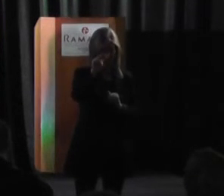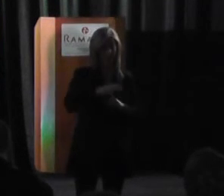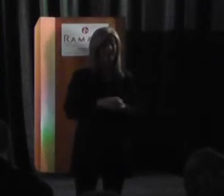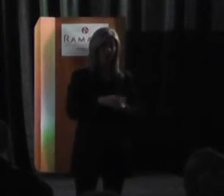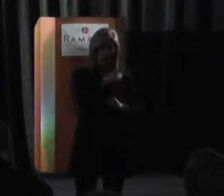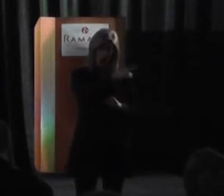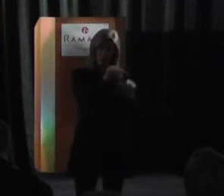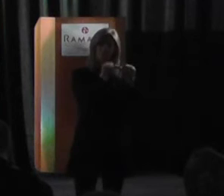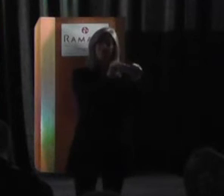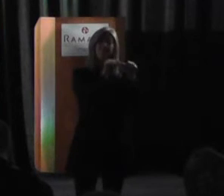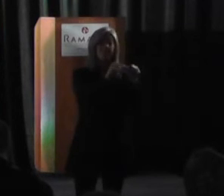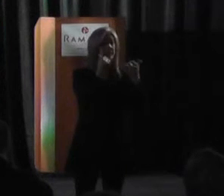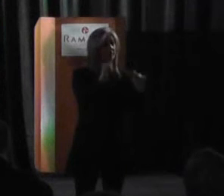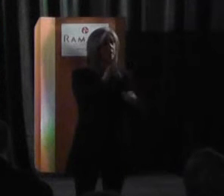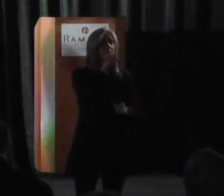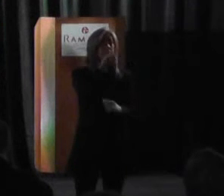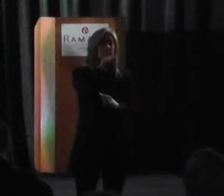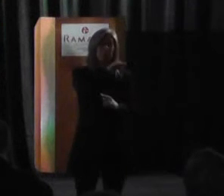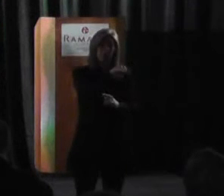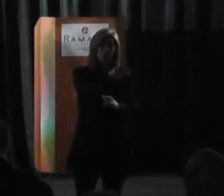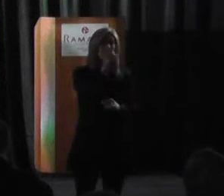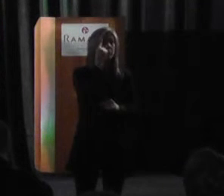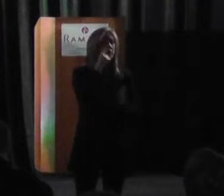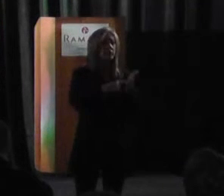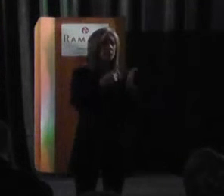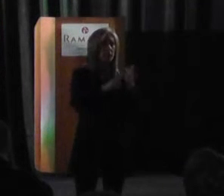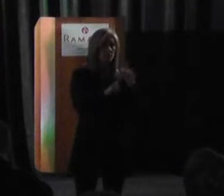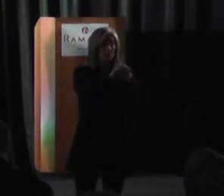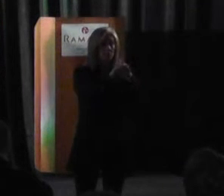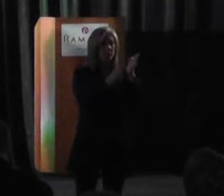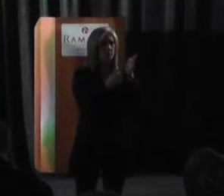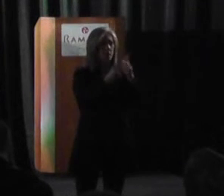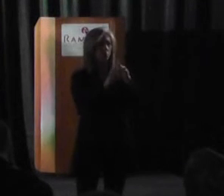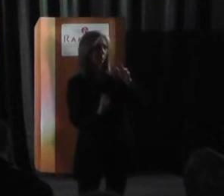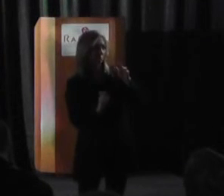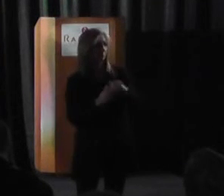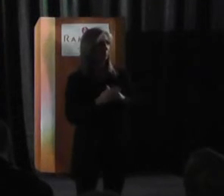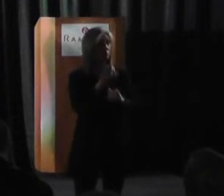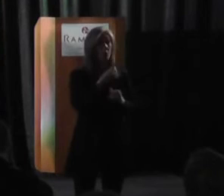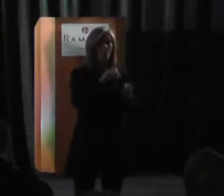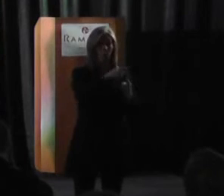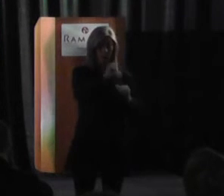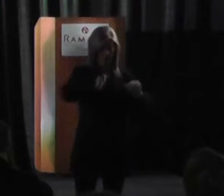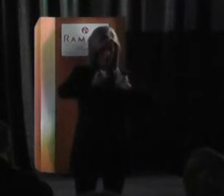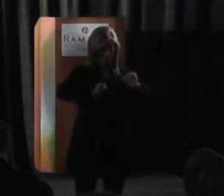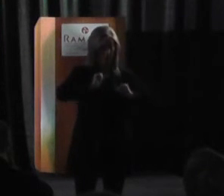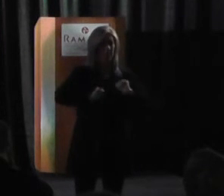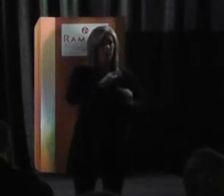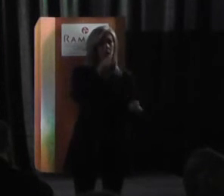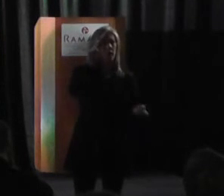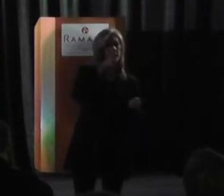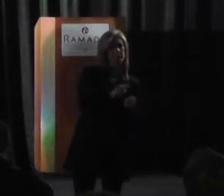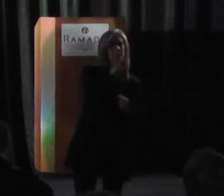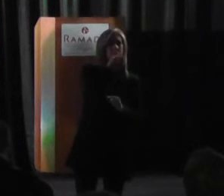stutter, and he says that his stuttering comes and goes. He says that it's also less severe when he's playing a character in a TV show or a